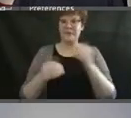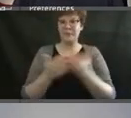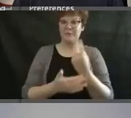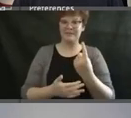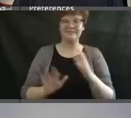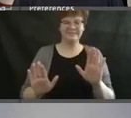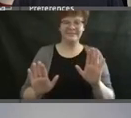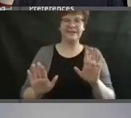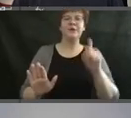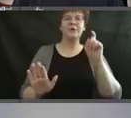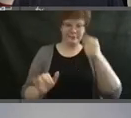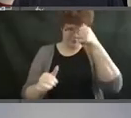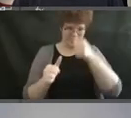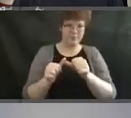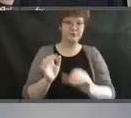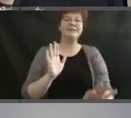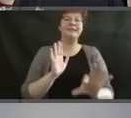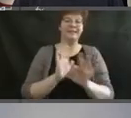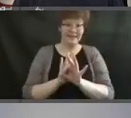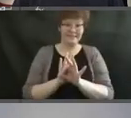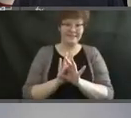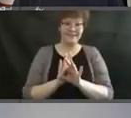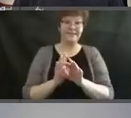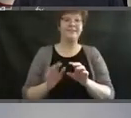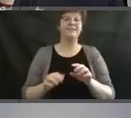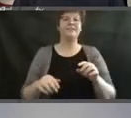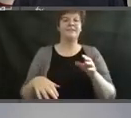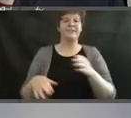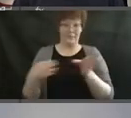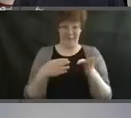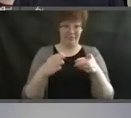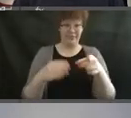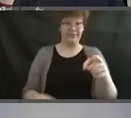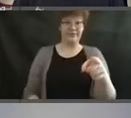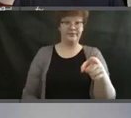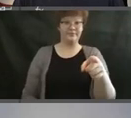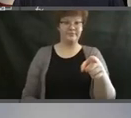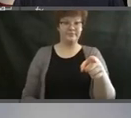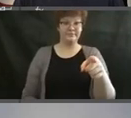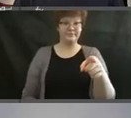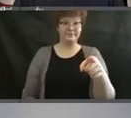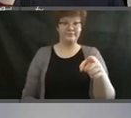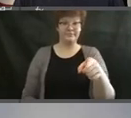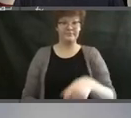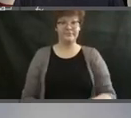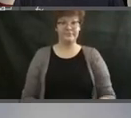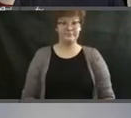path. Select it, and then you go back to the brush tool. You move on top of it, and if I click here,